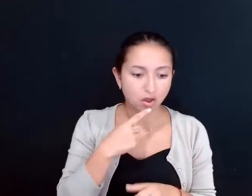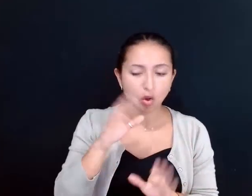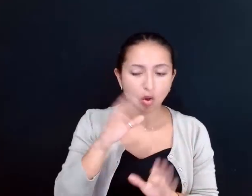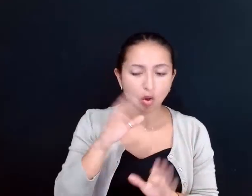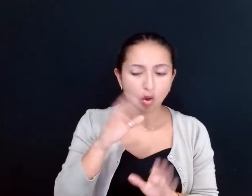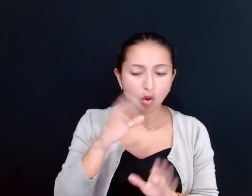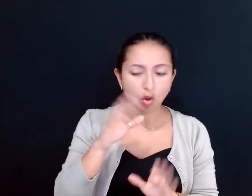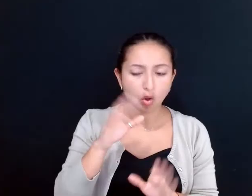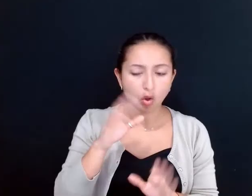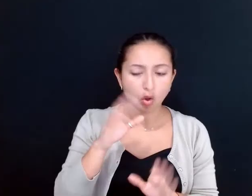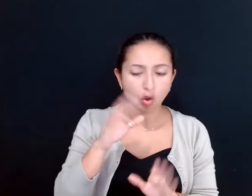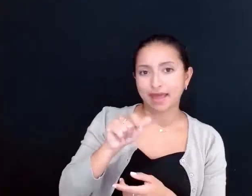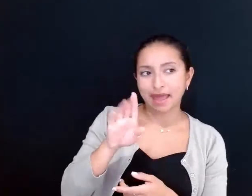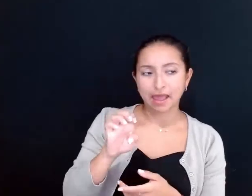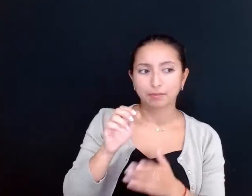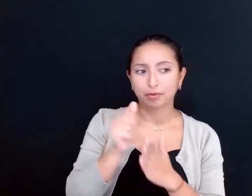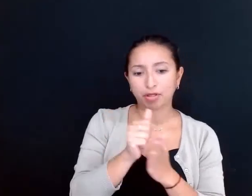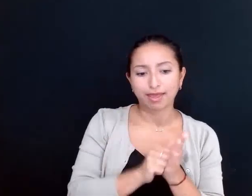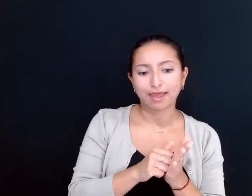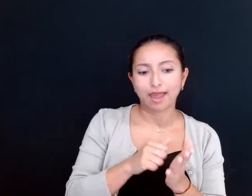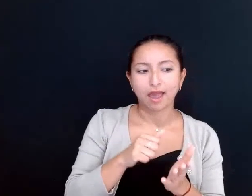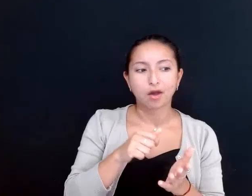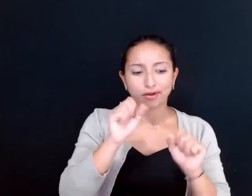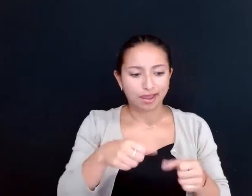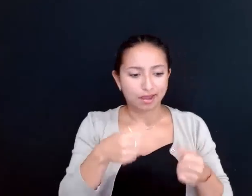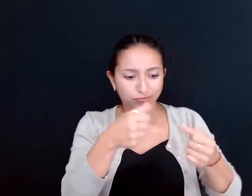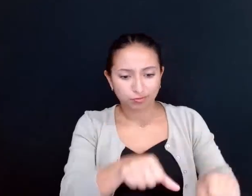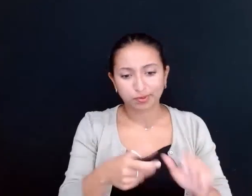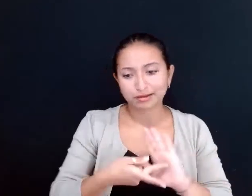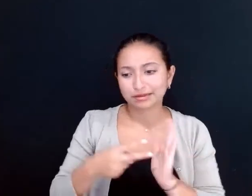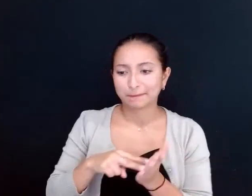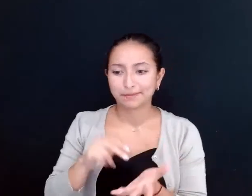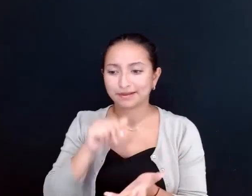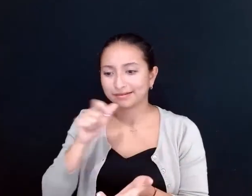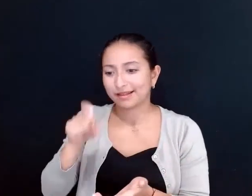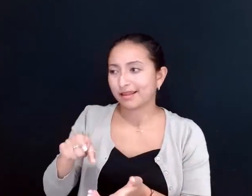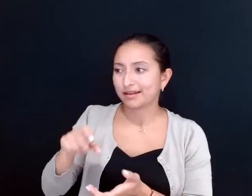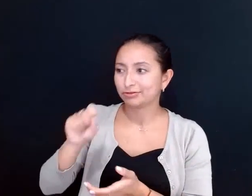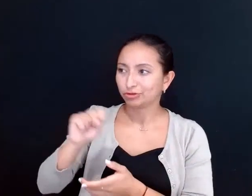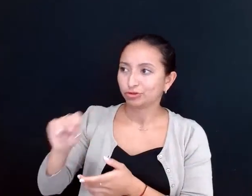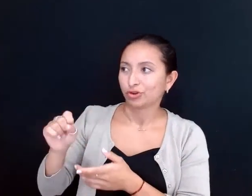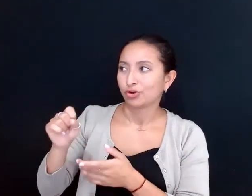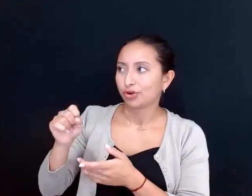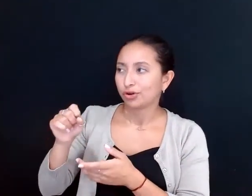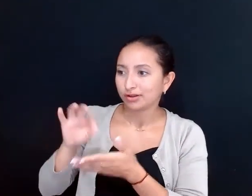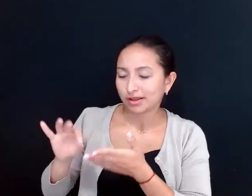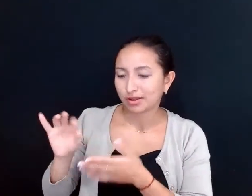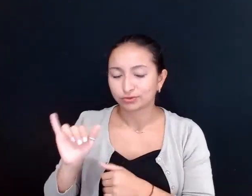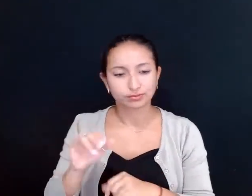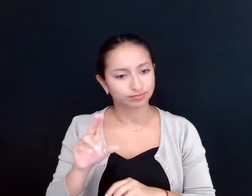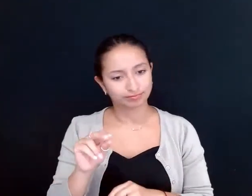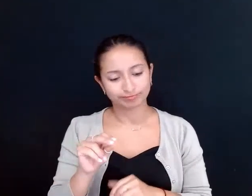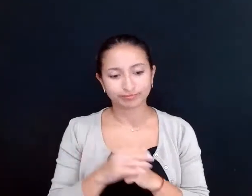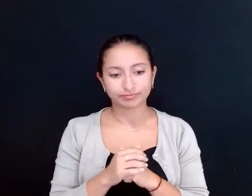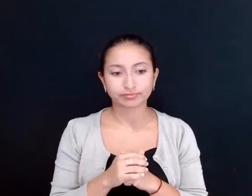Social Security." That's not how that works. That's correct. All right. So I'm going to look at some of the questions that we've had